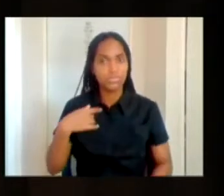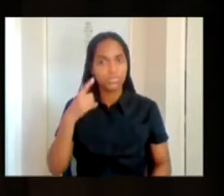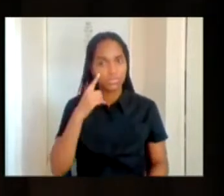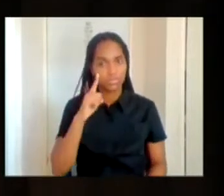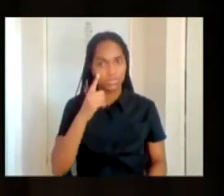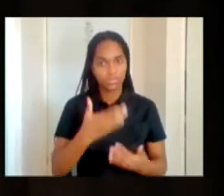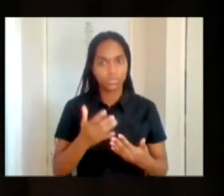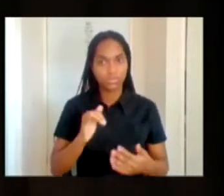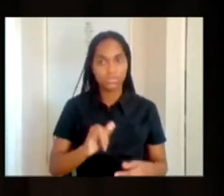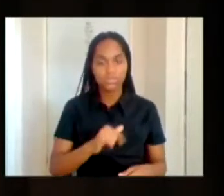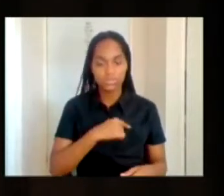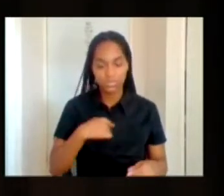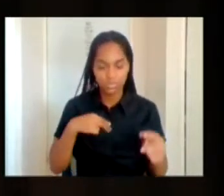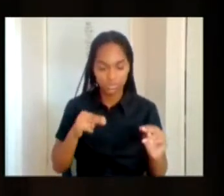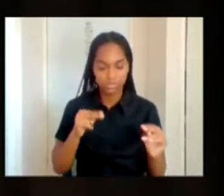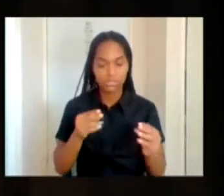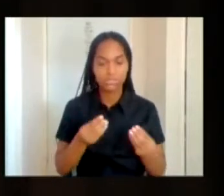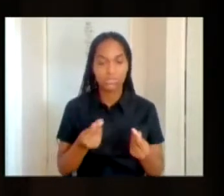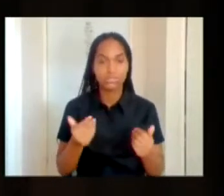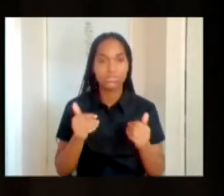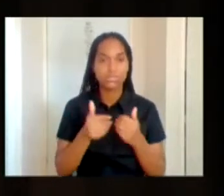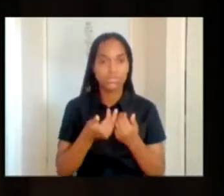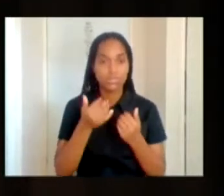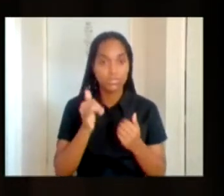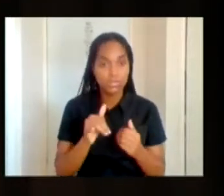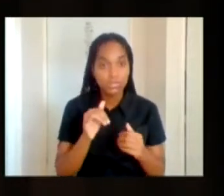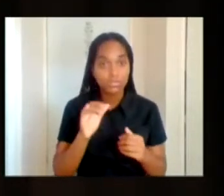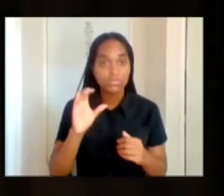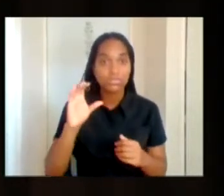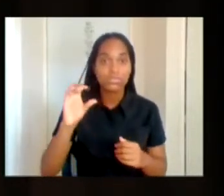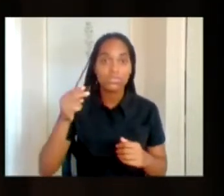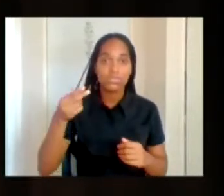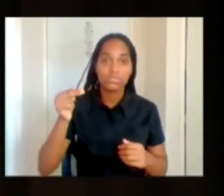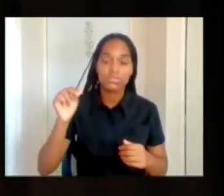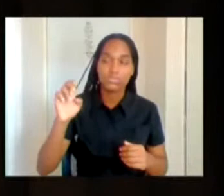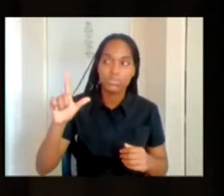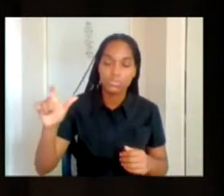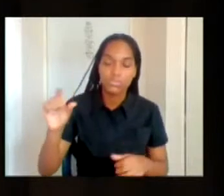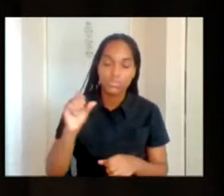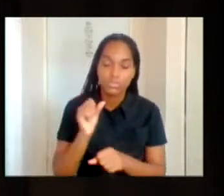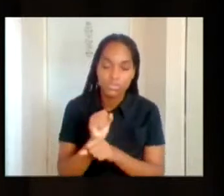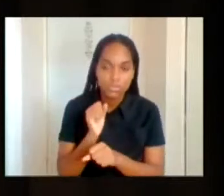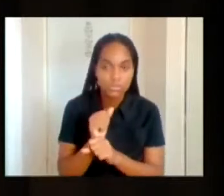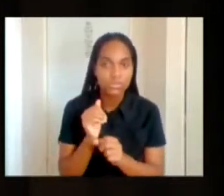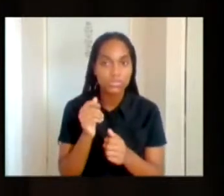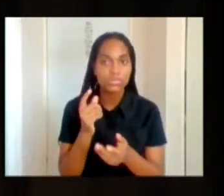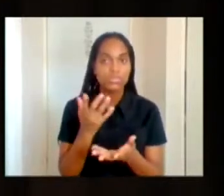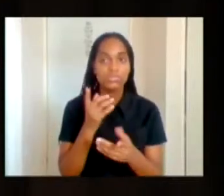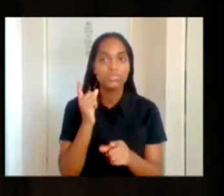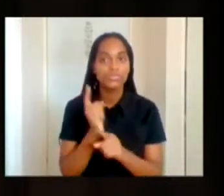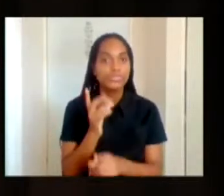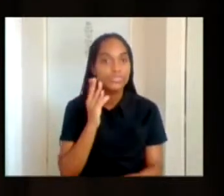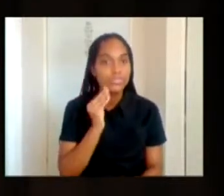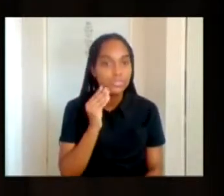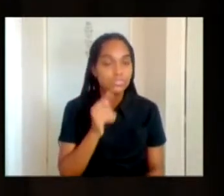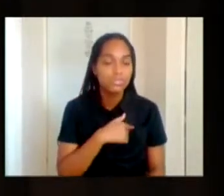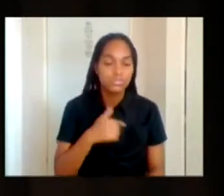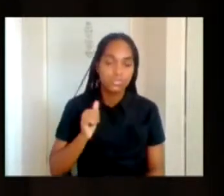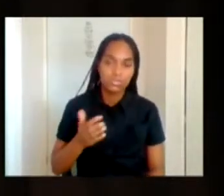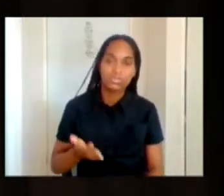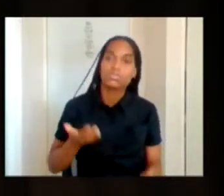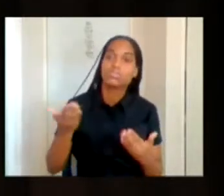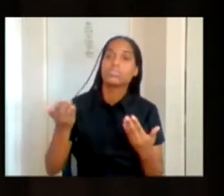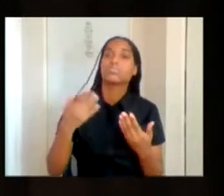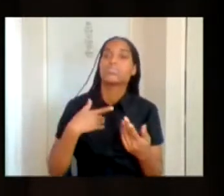need to solve, is how that back channel works, what are the right kind of experiences we could offer, and try